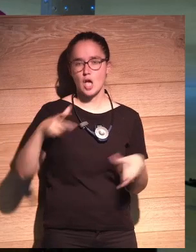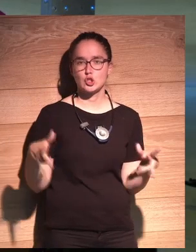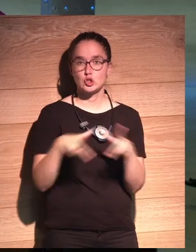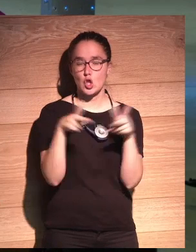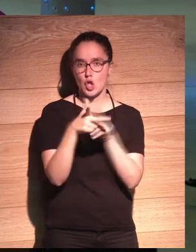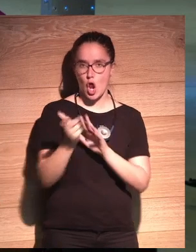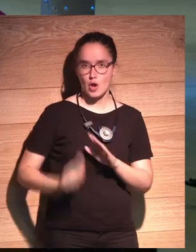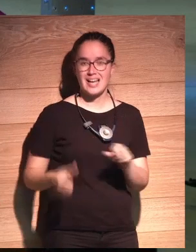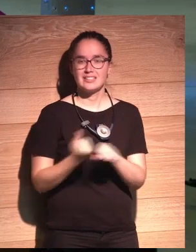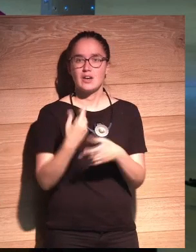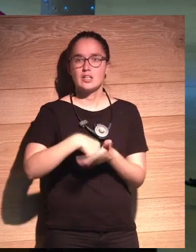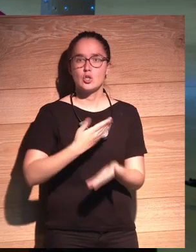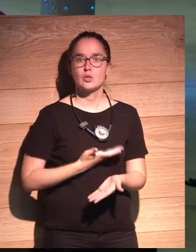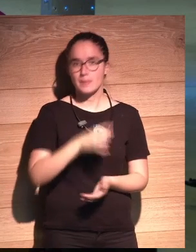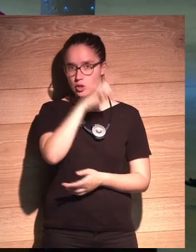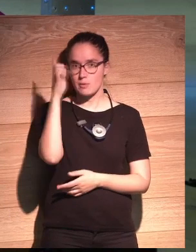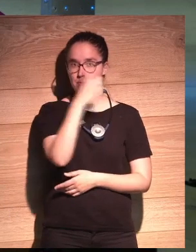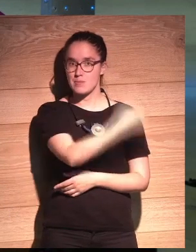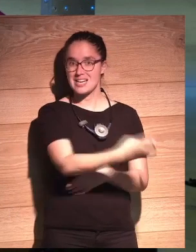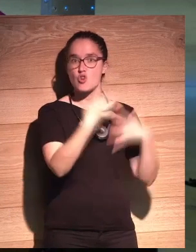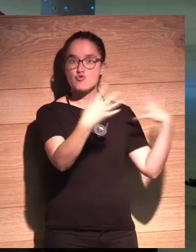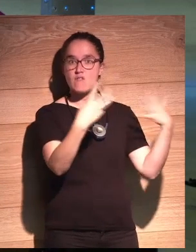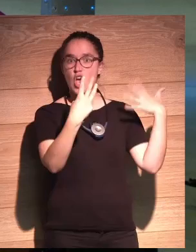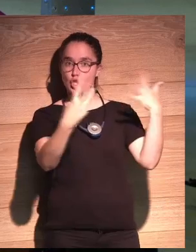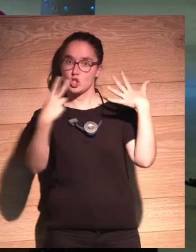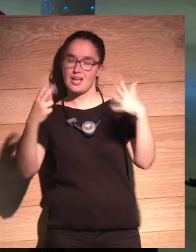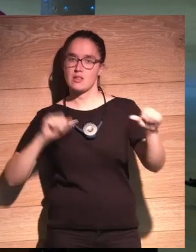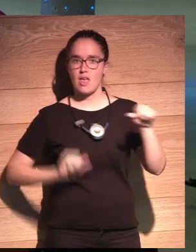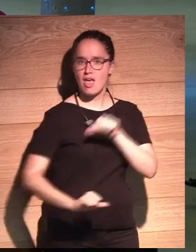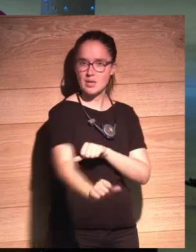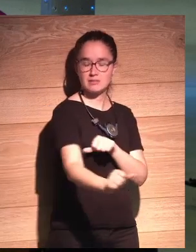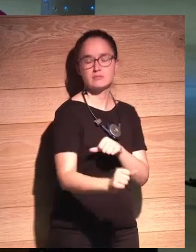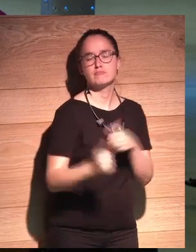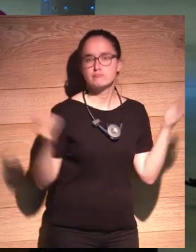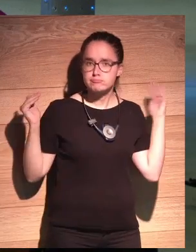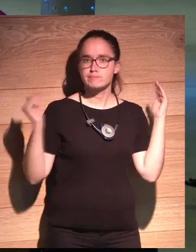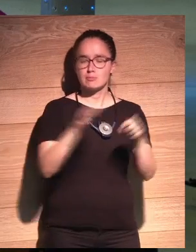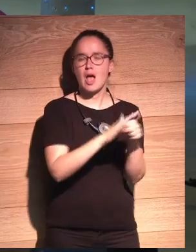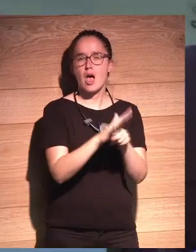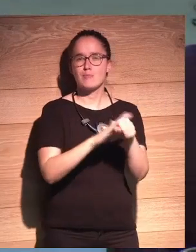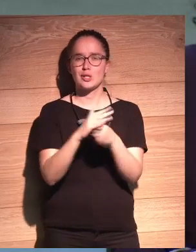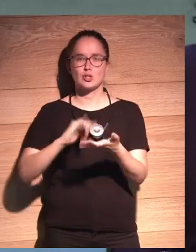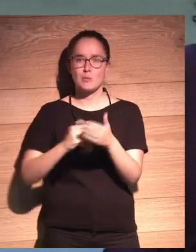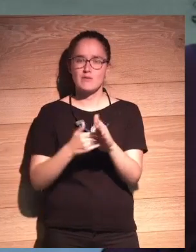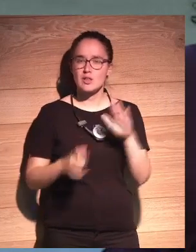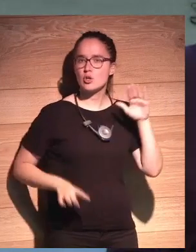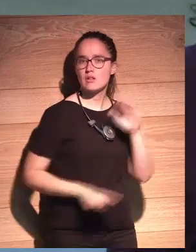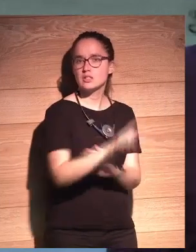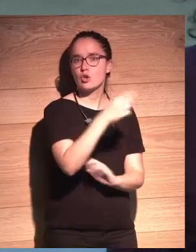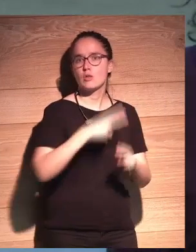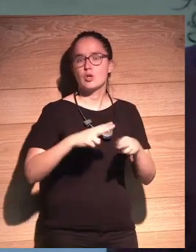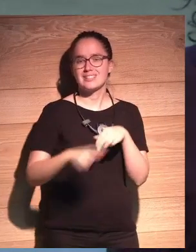Asia, America and Europe. Marisol is a sociologist. She works in the City Council of Madrid